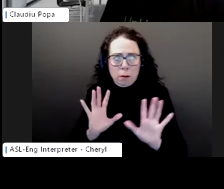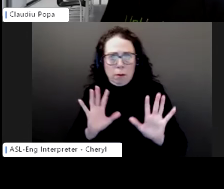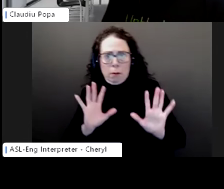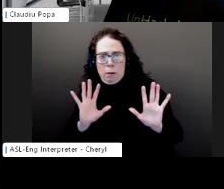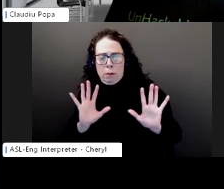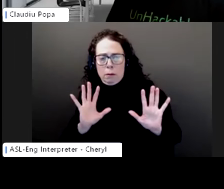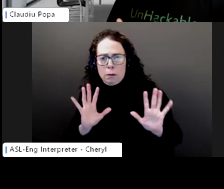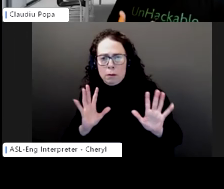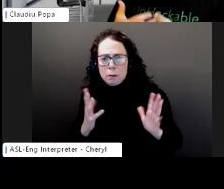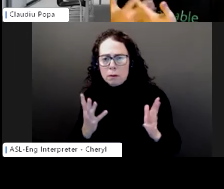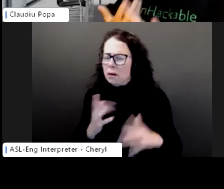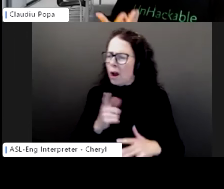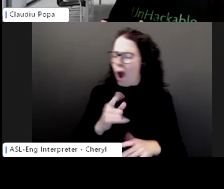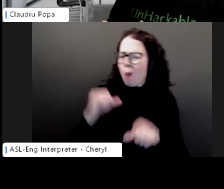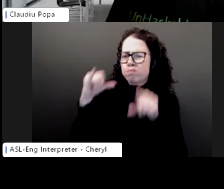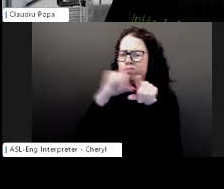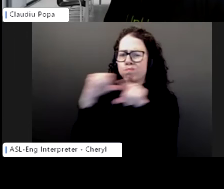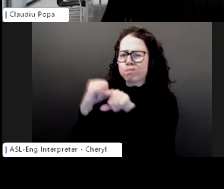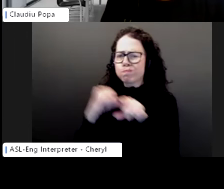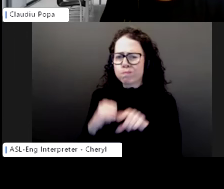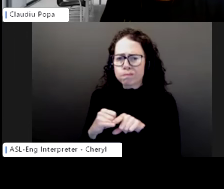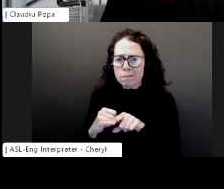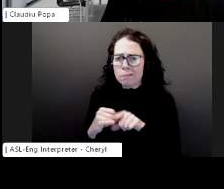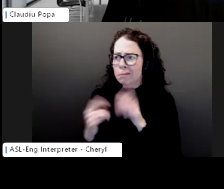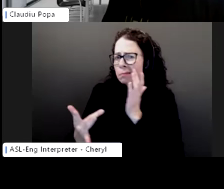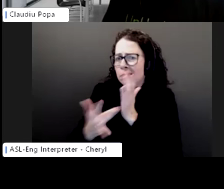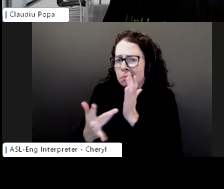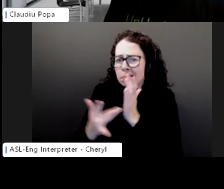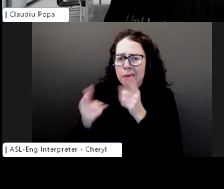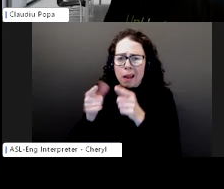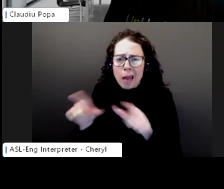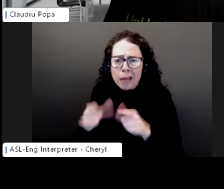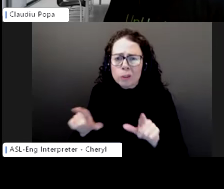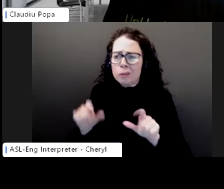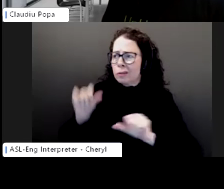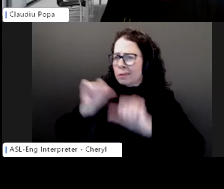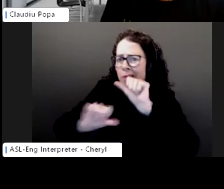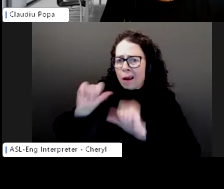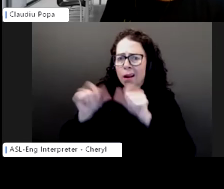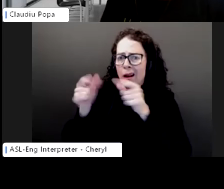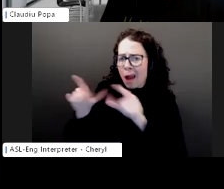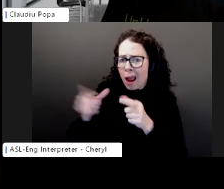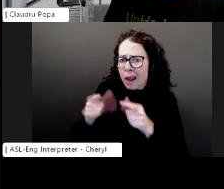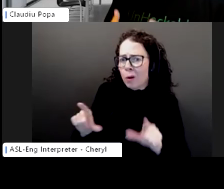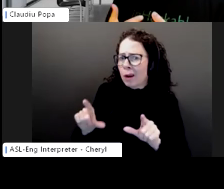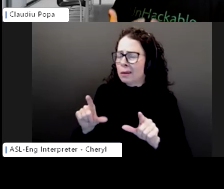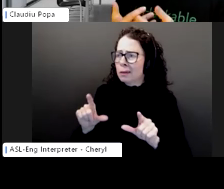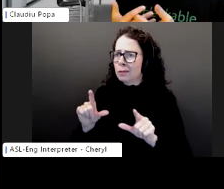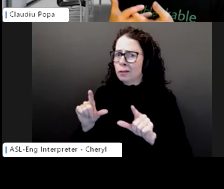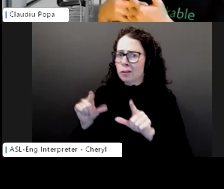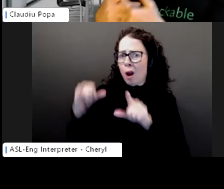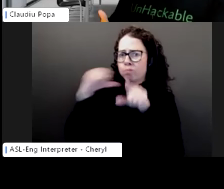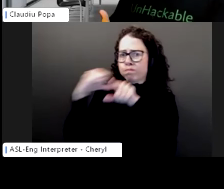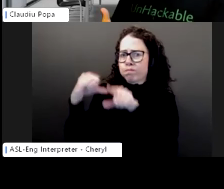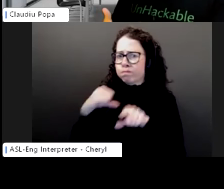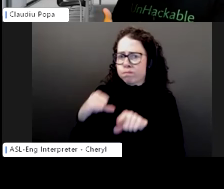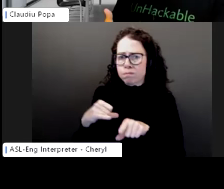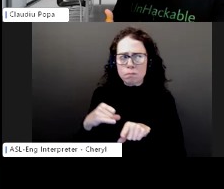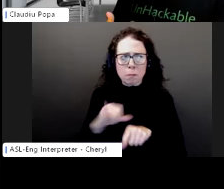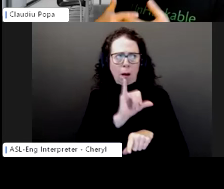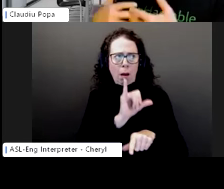jargon. So using technical language, which makes it sound official. So there's that appeal to